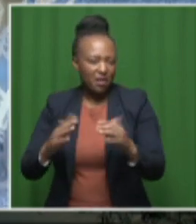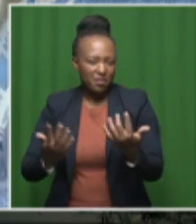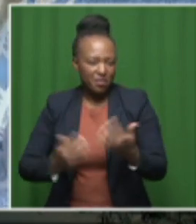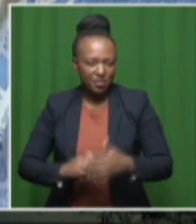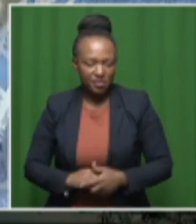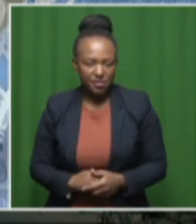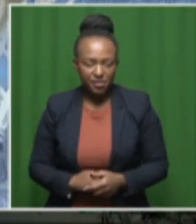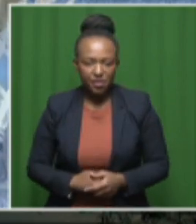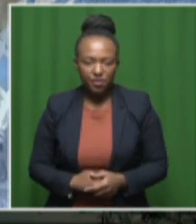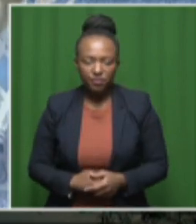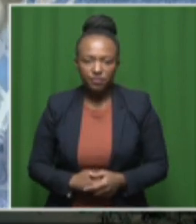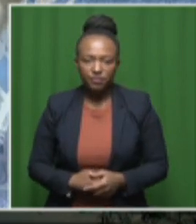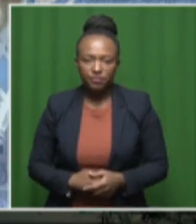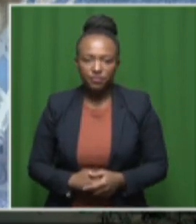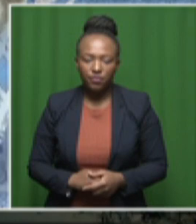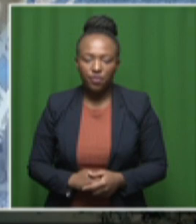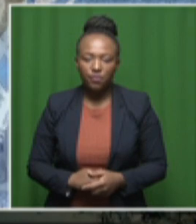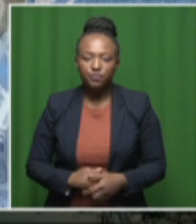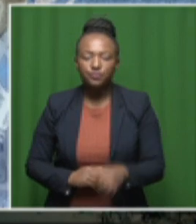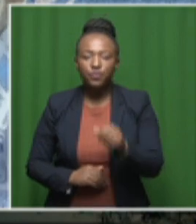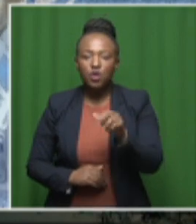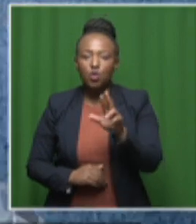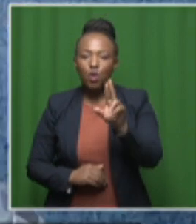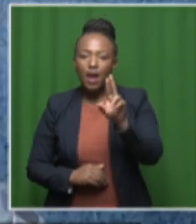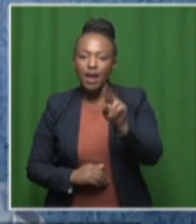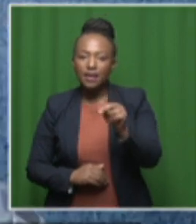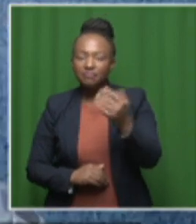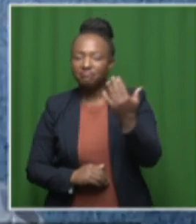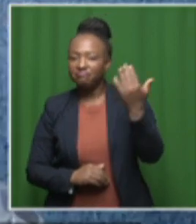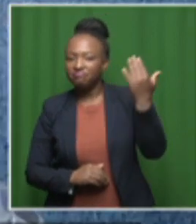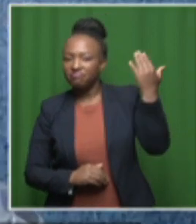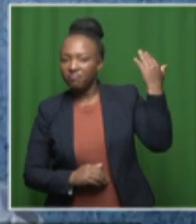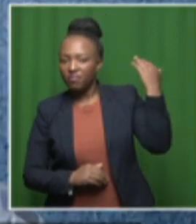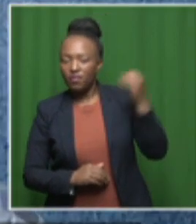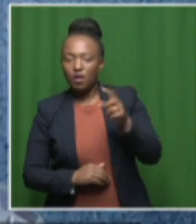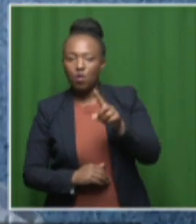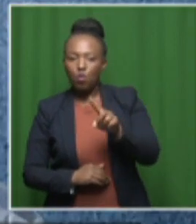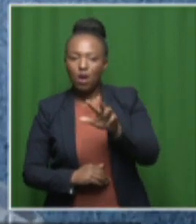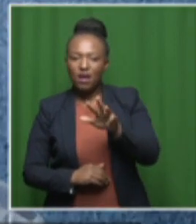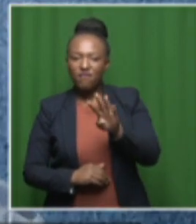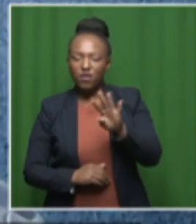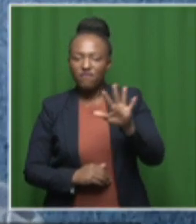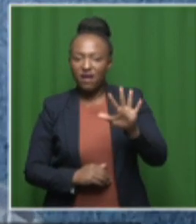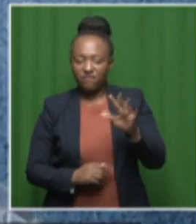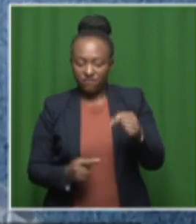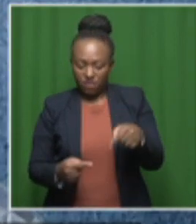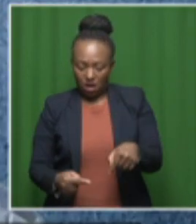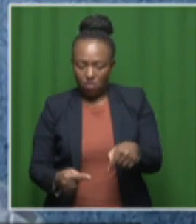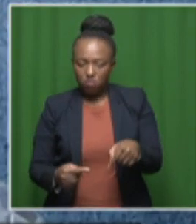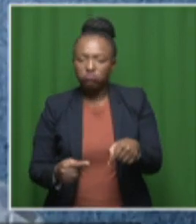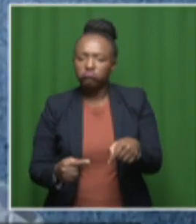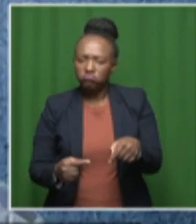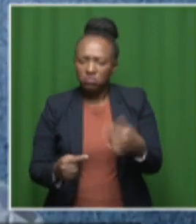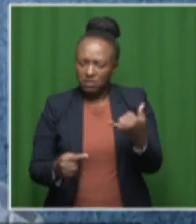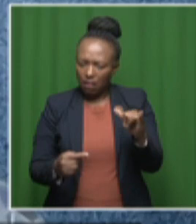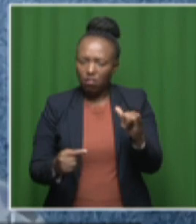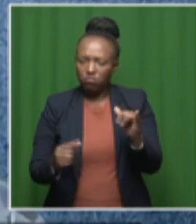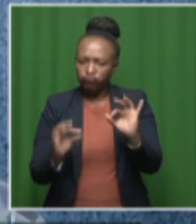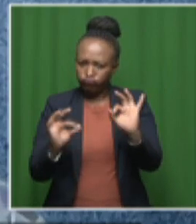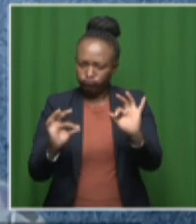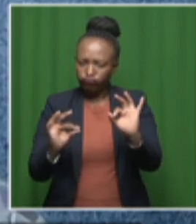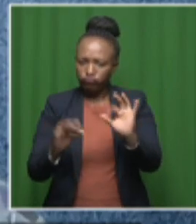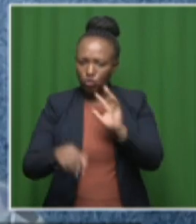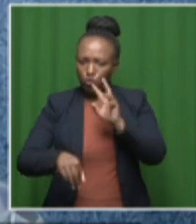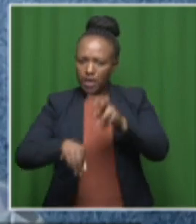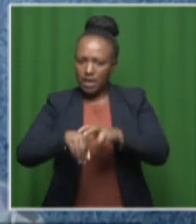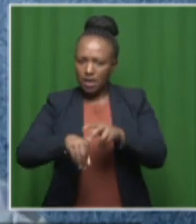The UN remains as relevant today as it was in 1945. It is a project, a work in progress that really was set